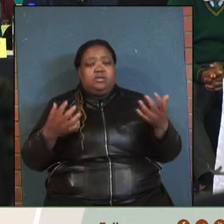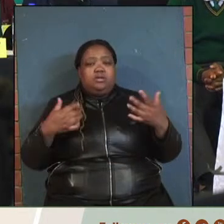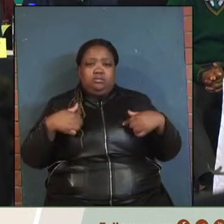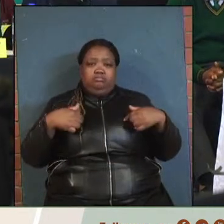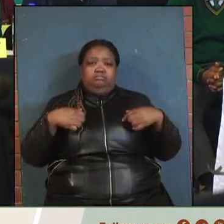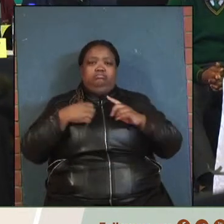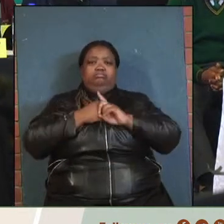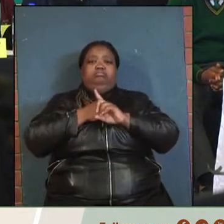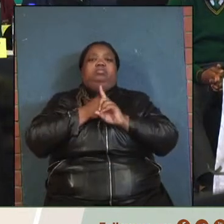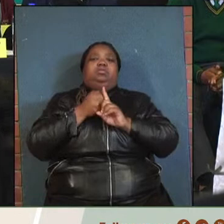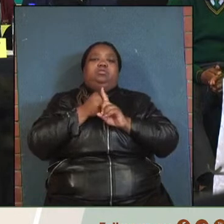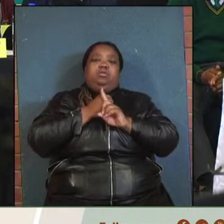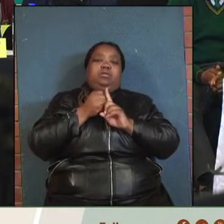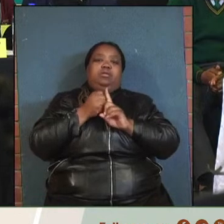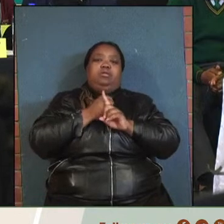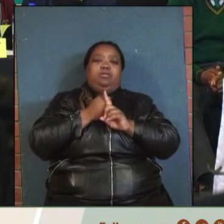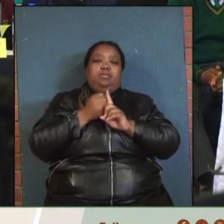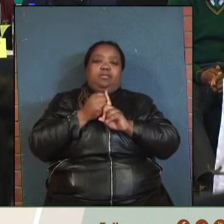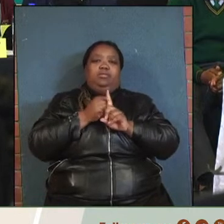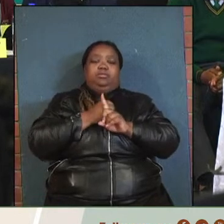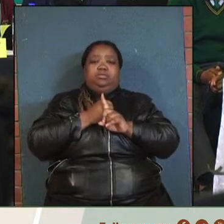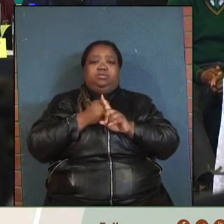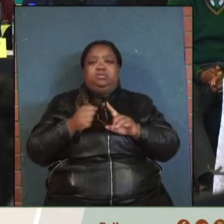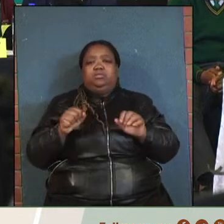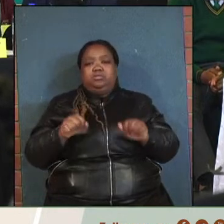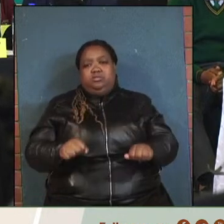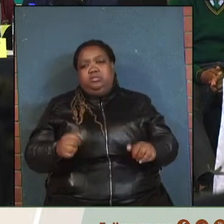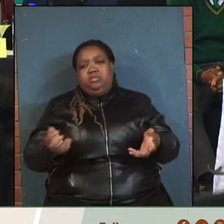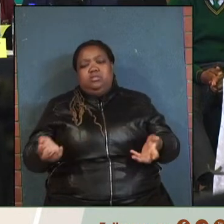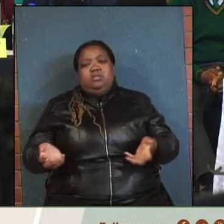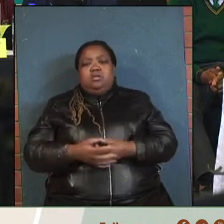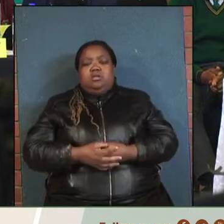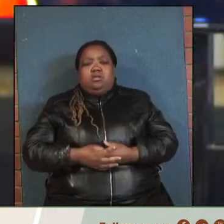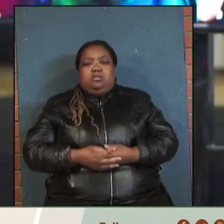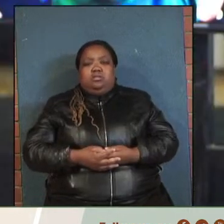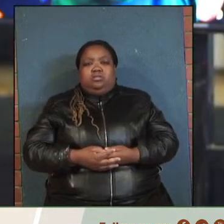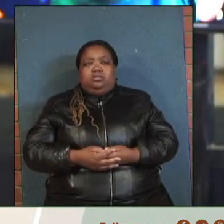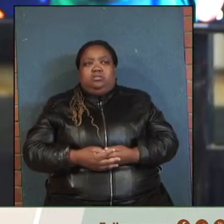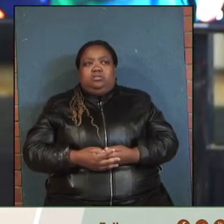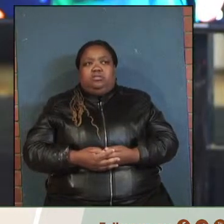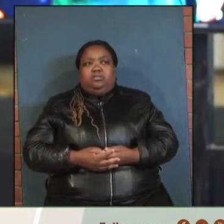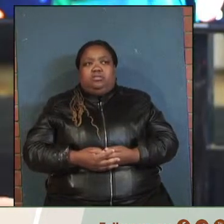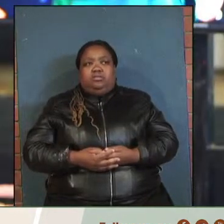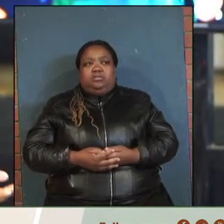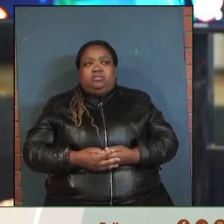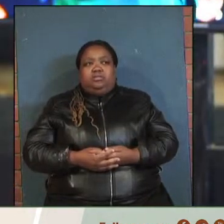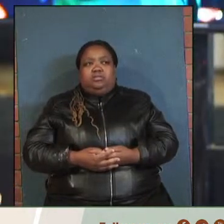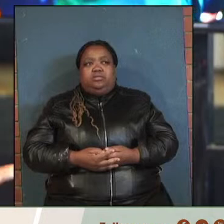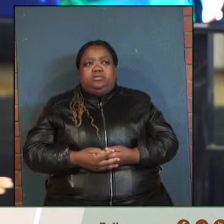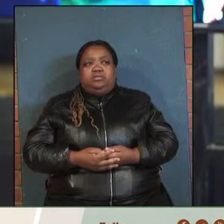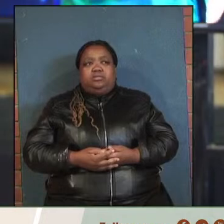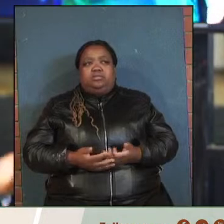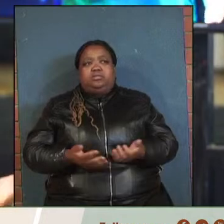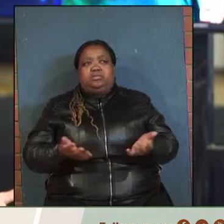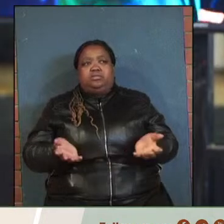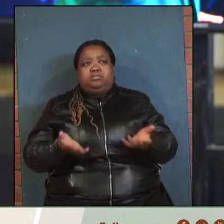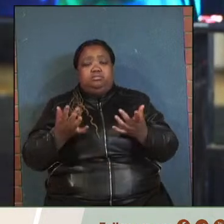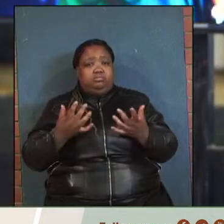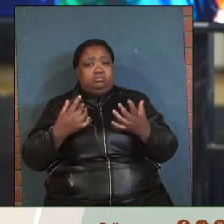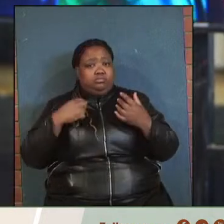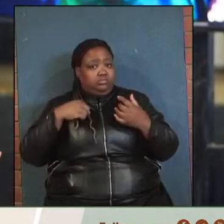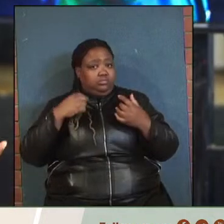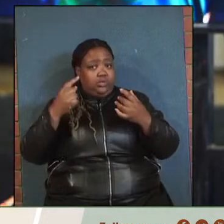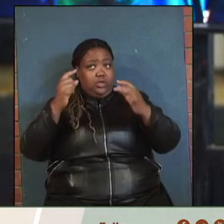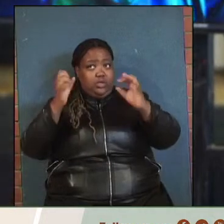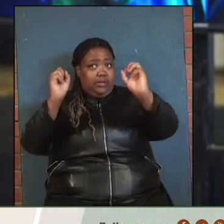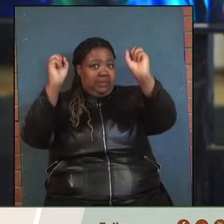or I was feeling abused in any way, what you've said would not make me, what you said would never make me come out or want to go